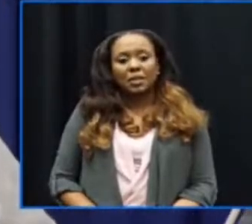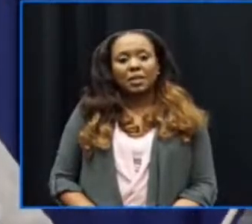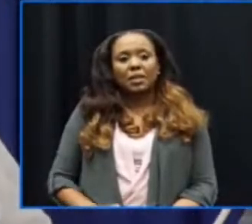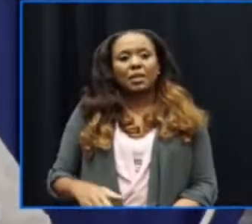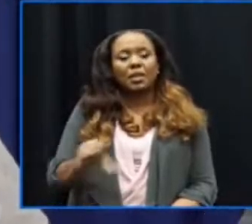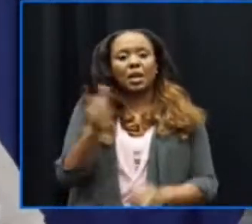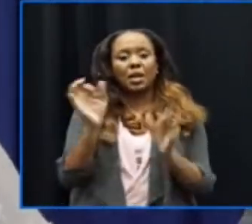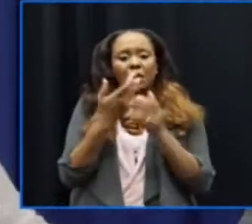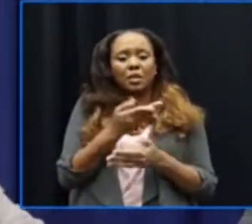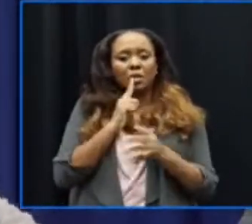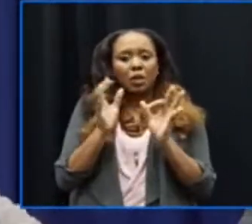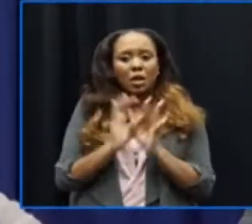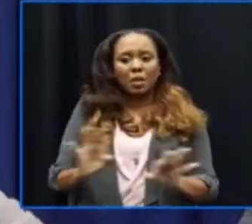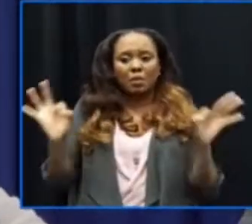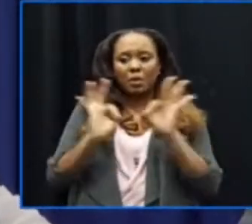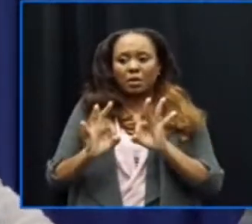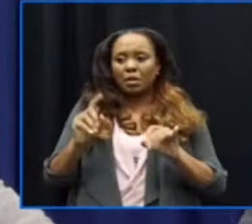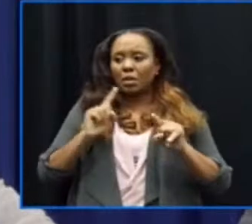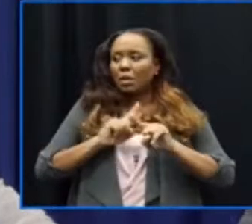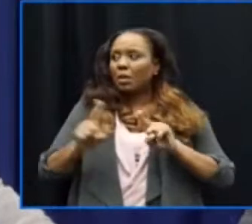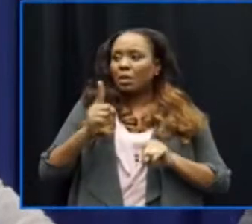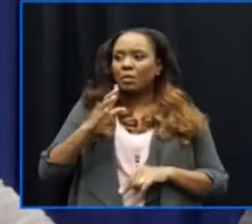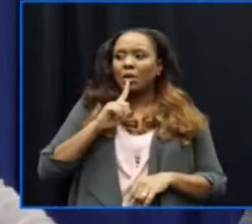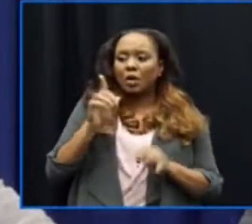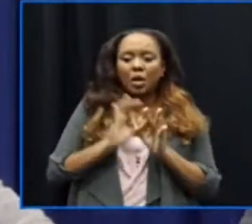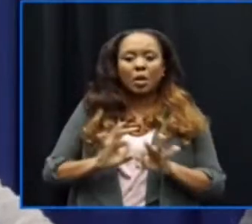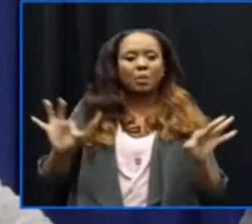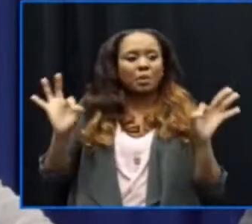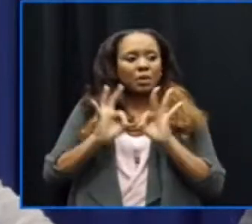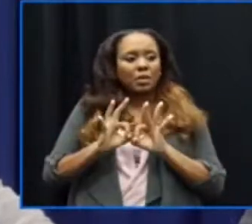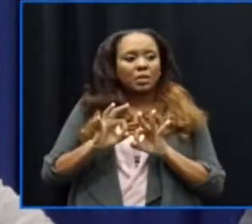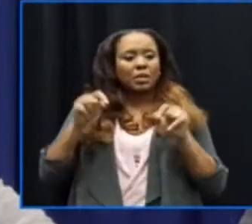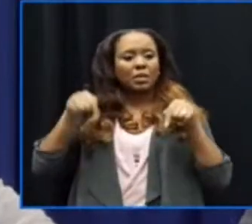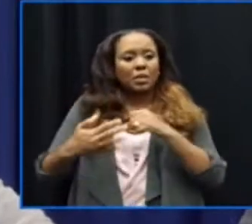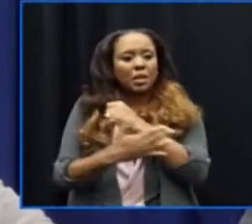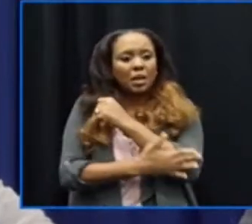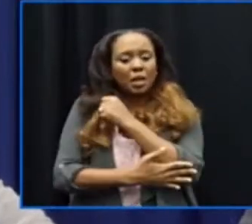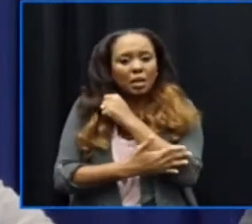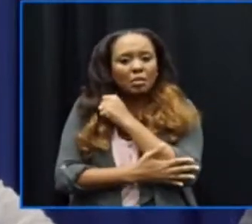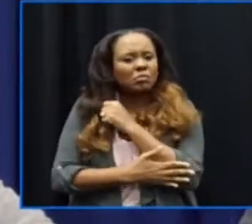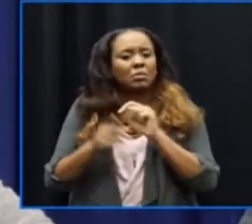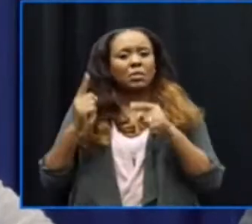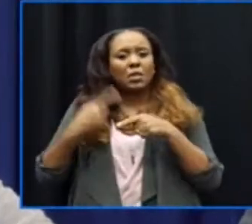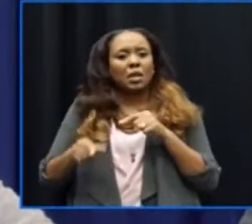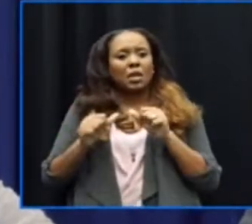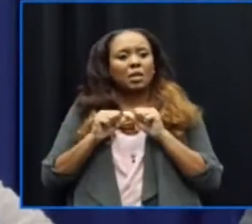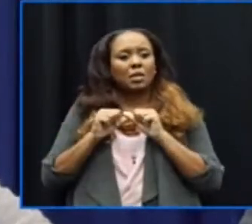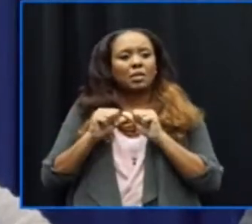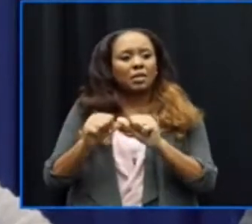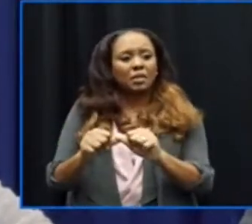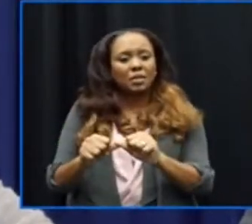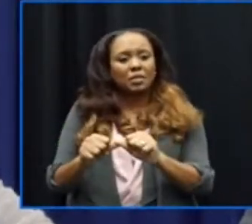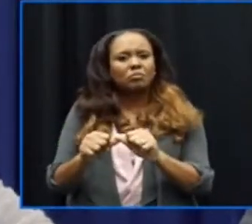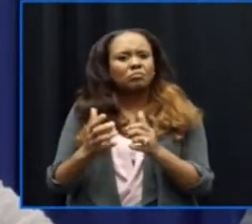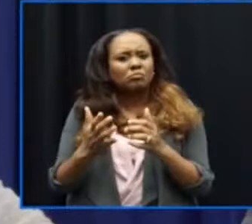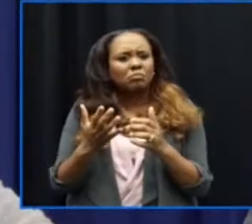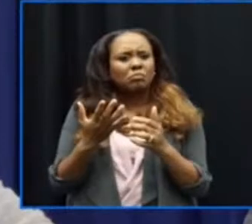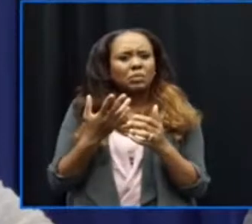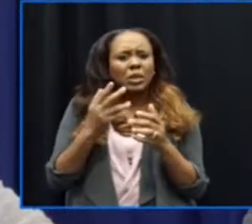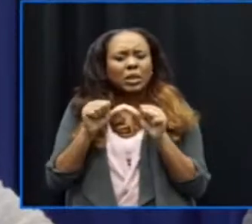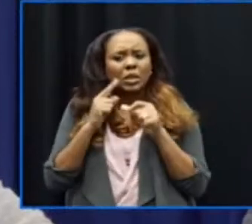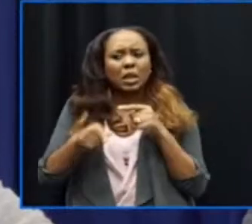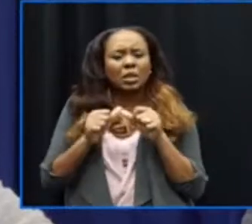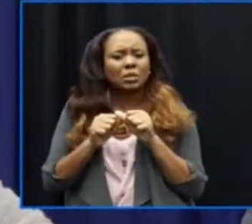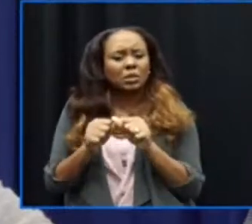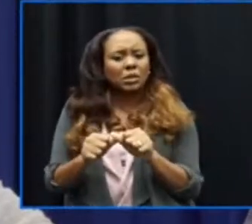and benefits. But I make those points to make the fact that this country can no longer hide from the fact that